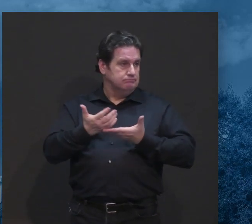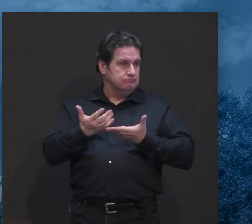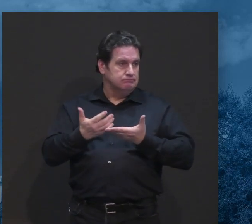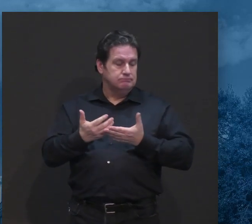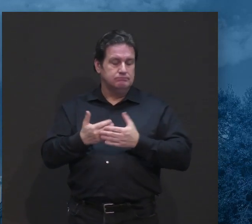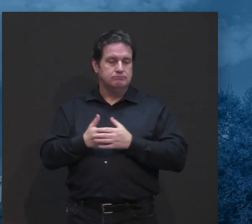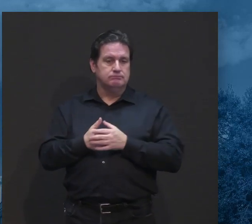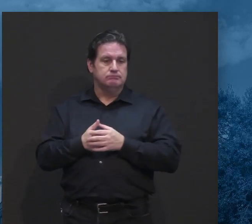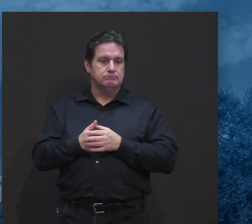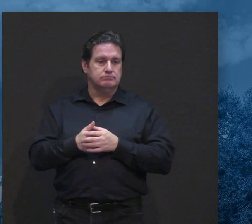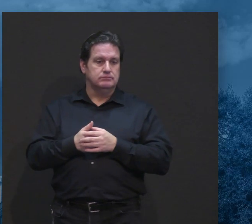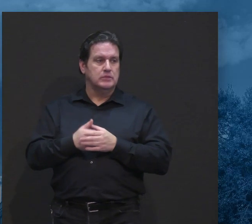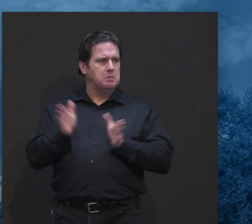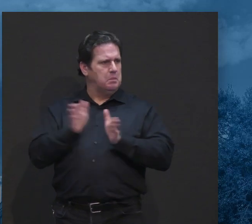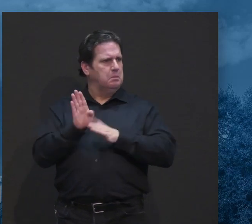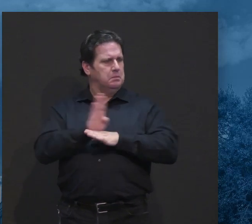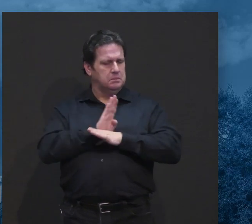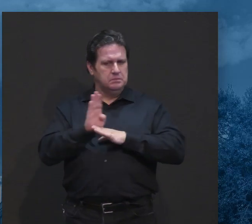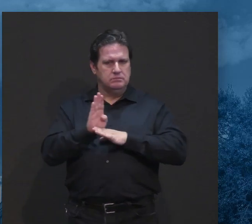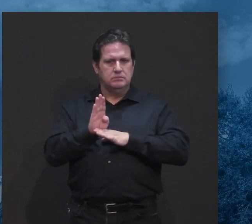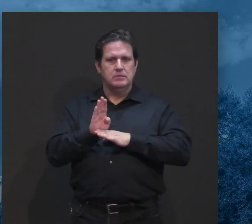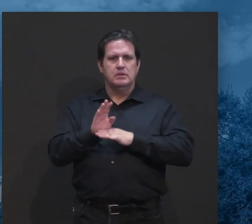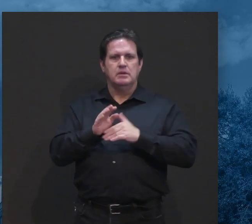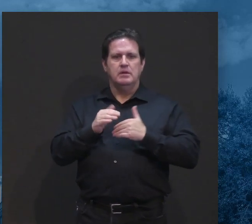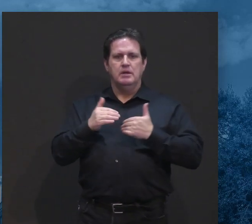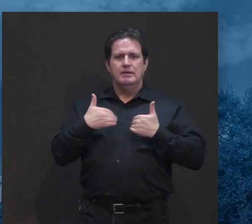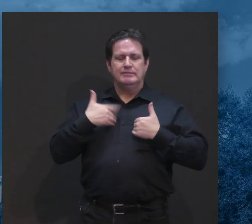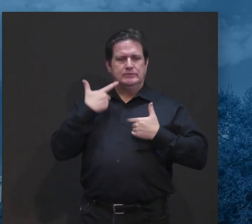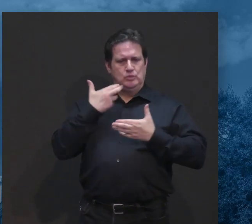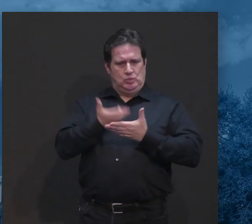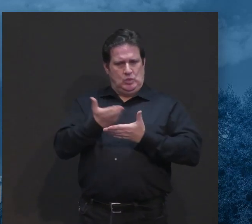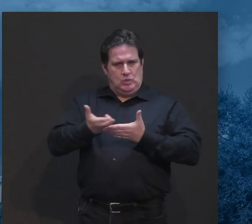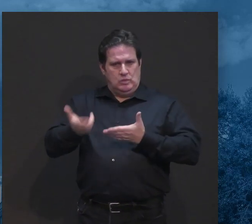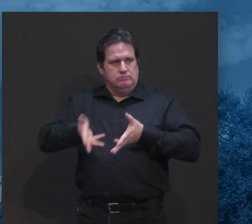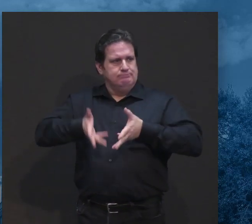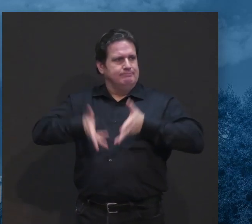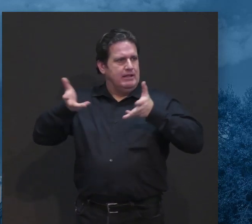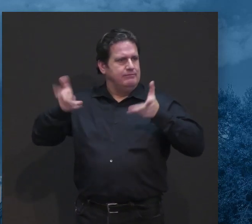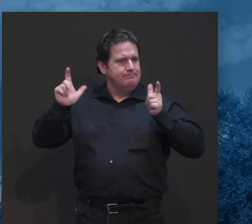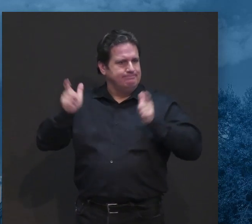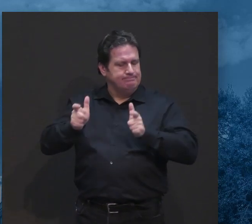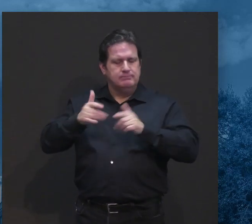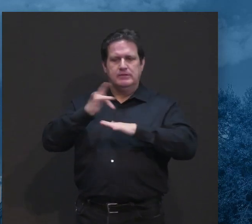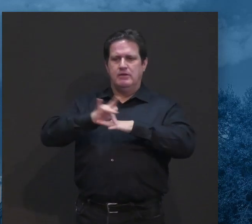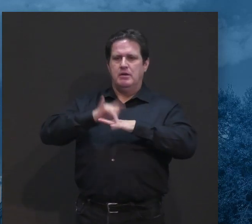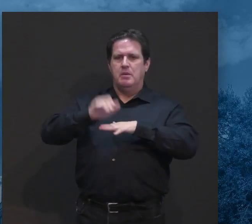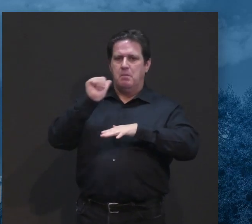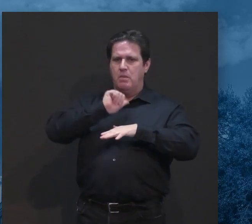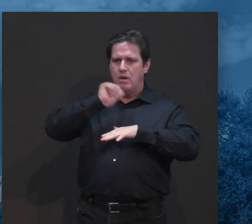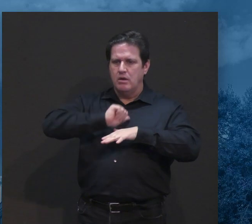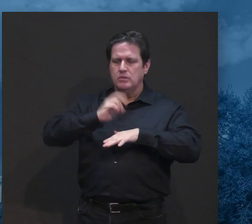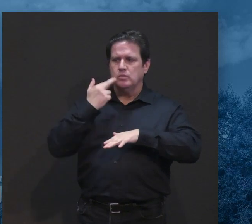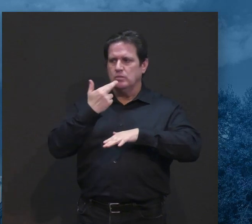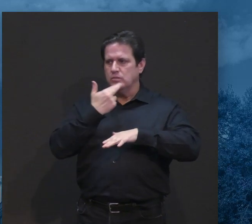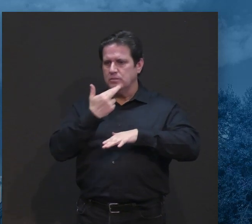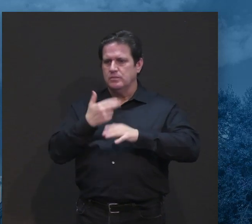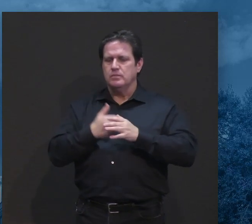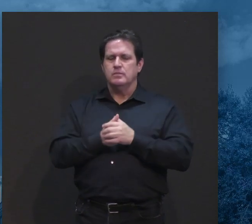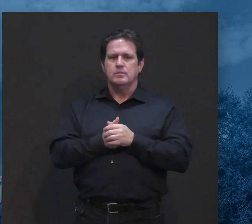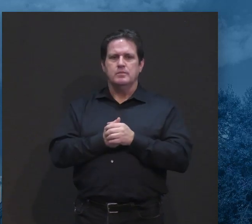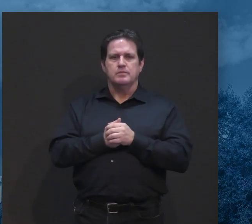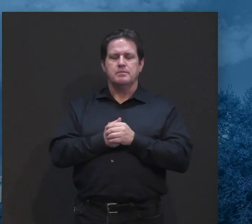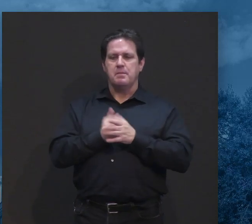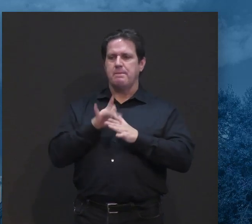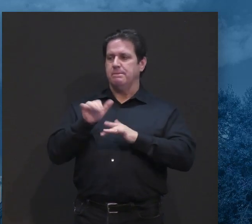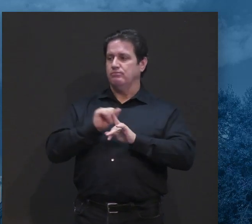thing for small businesses. We have resources left that we just made available to bars and restaurants, those